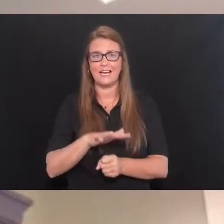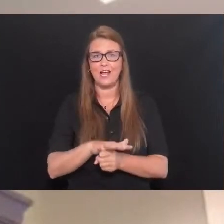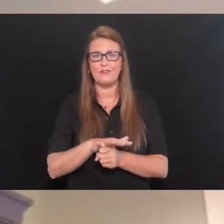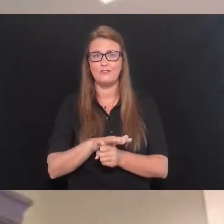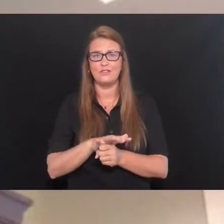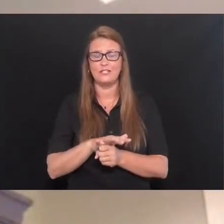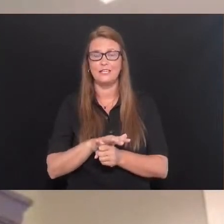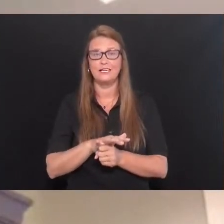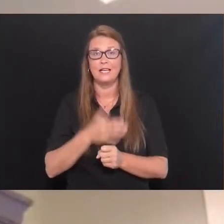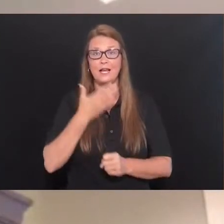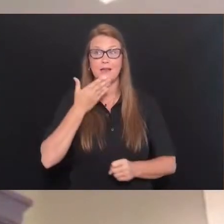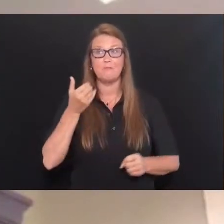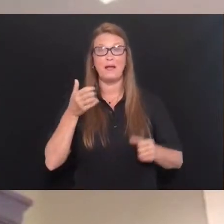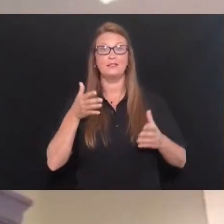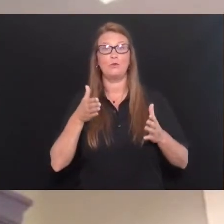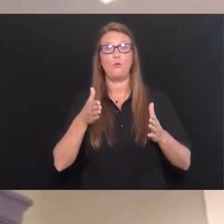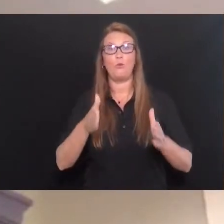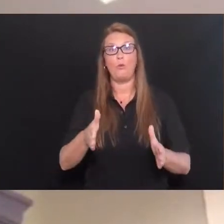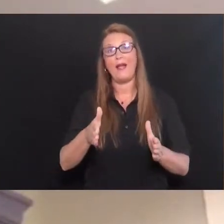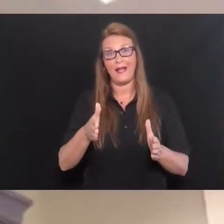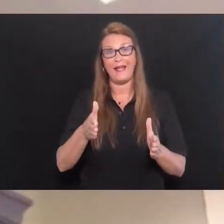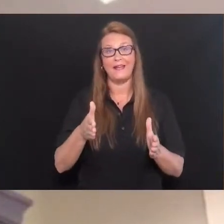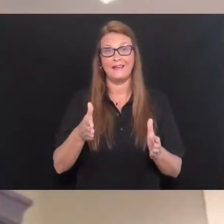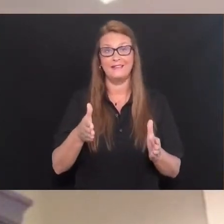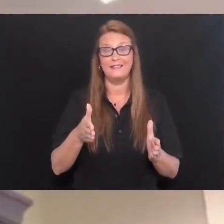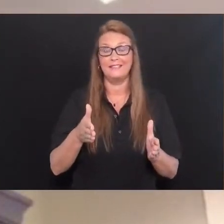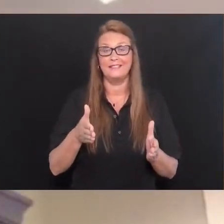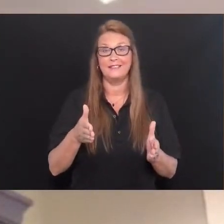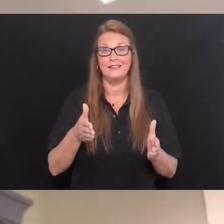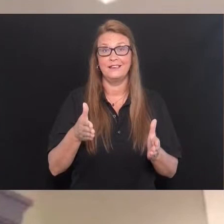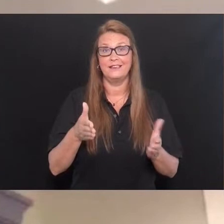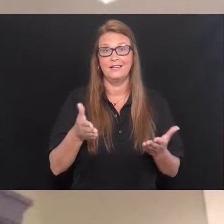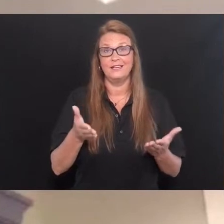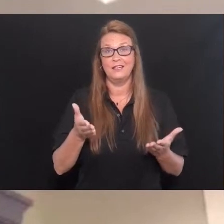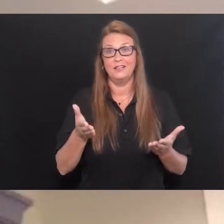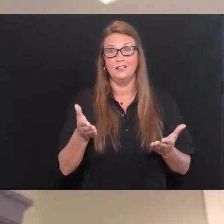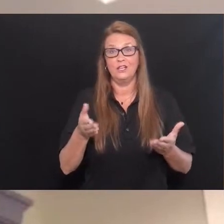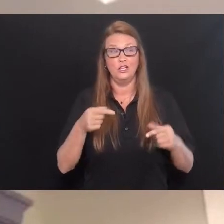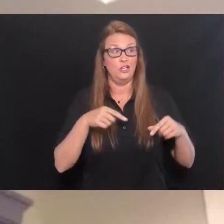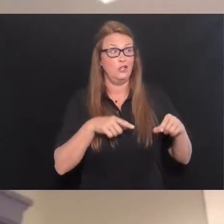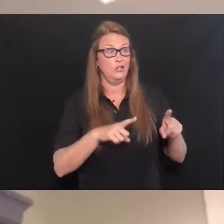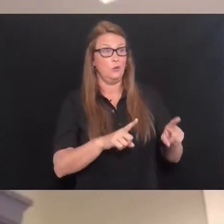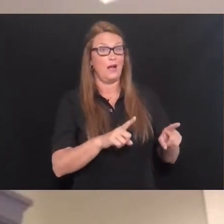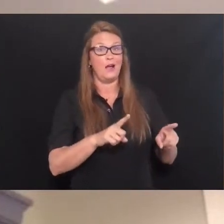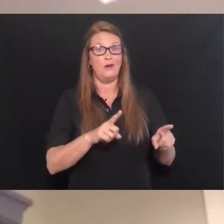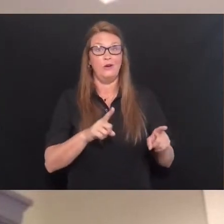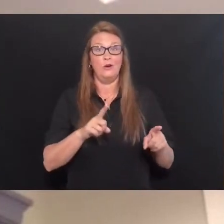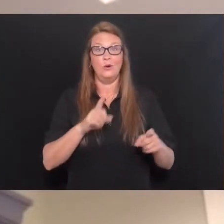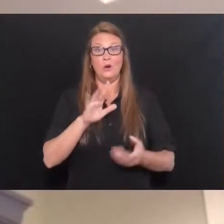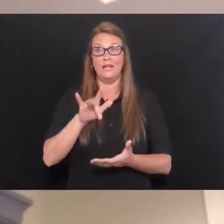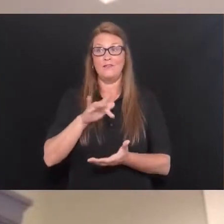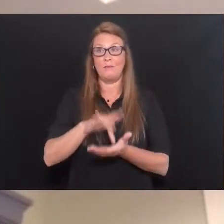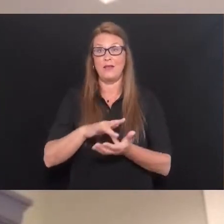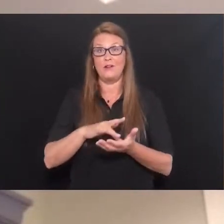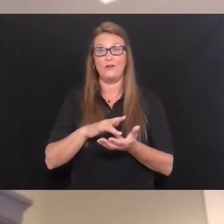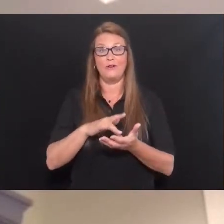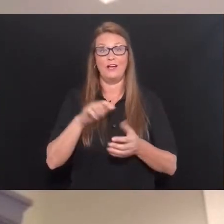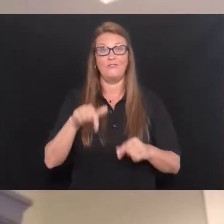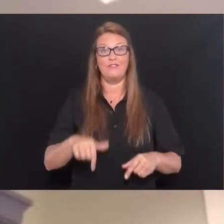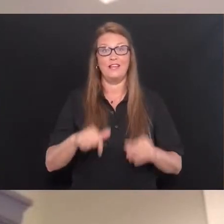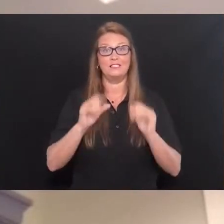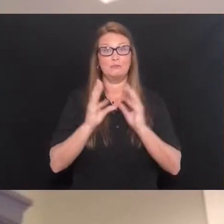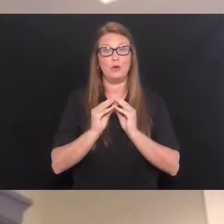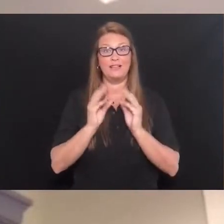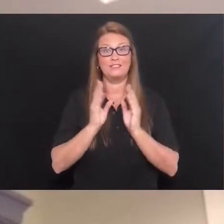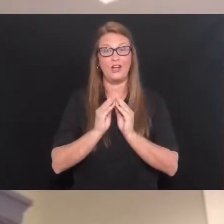the best way to highlight that for West Virginia is while we were in the middle of this press conference, you